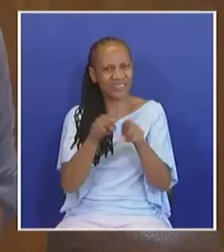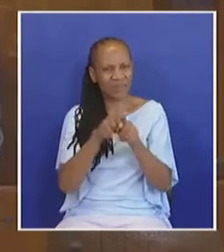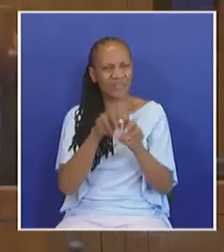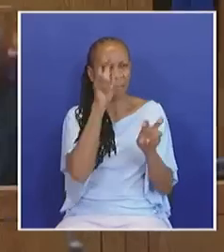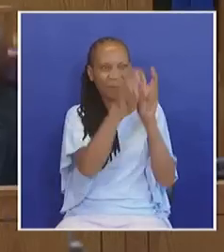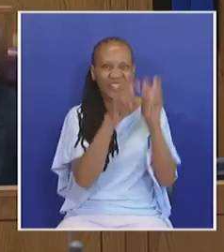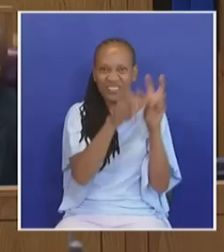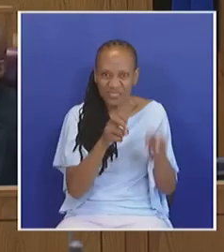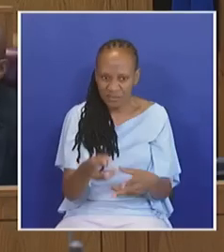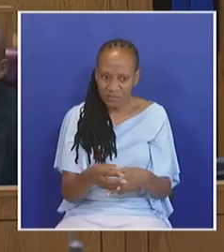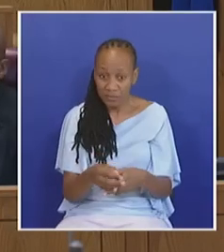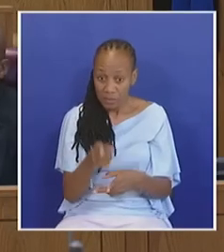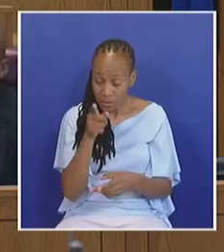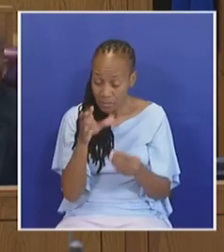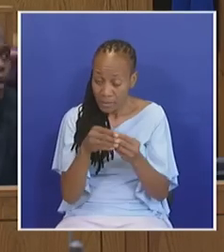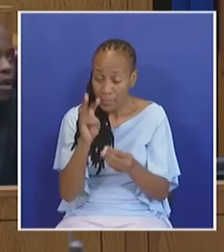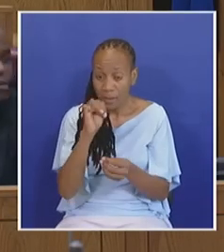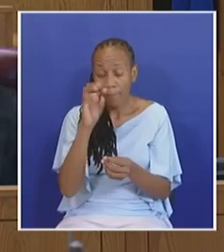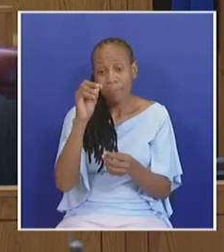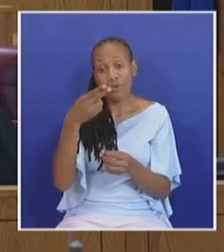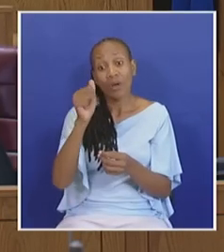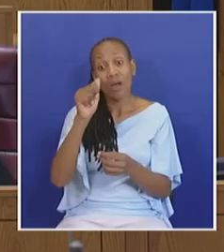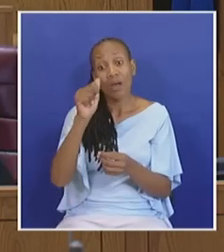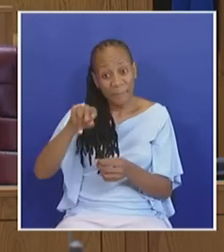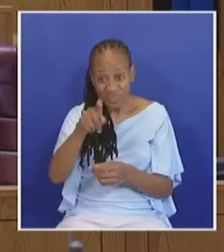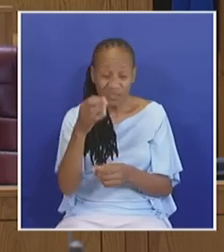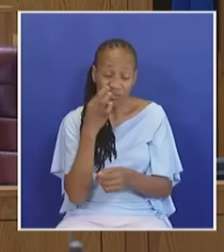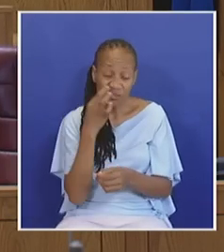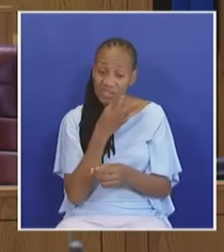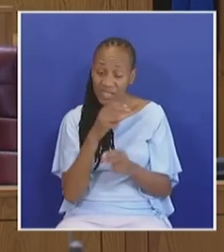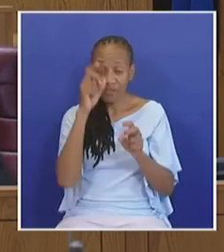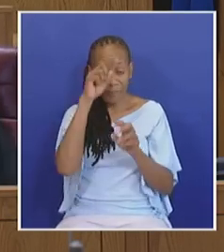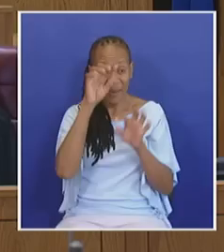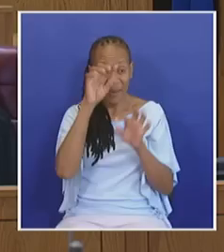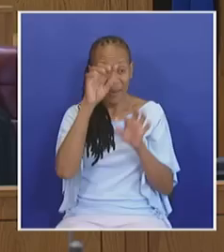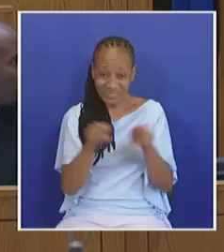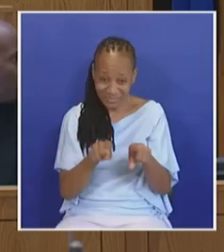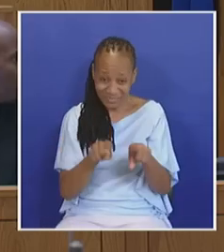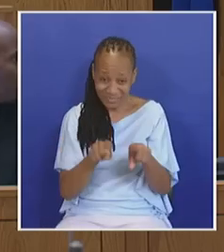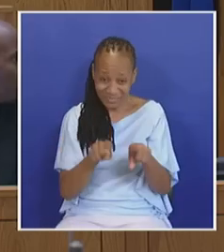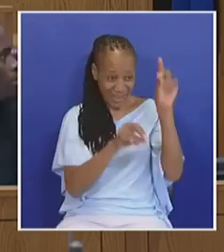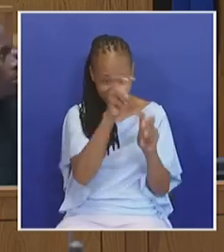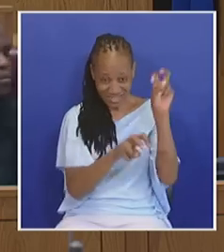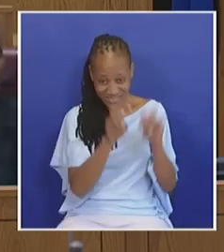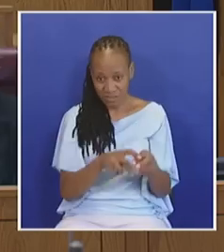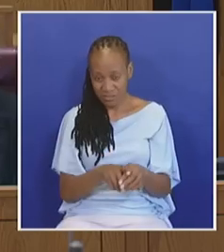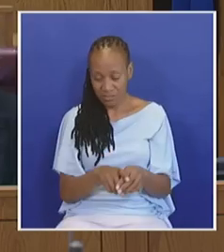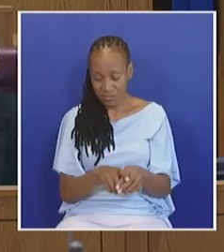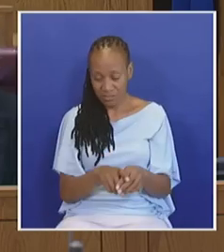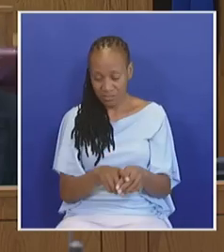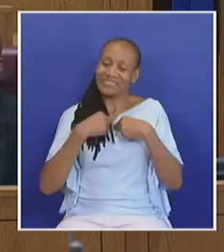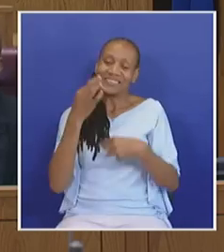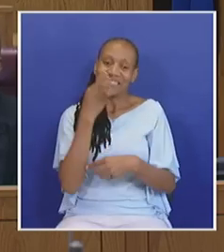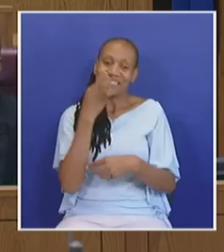Honorable Mohapi, did you say black people are monkeys? Chairperson, I said it was alleged in the media that blacks